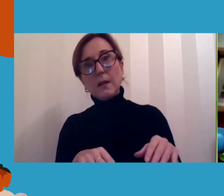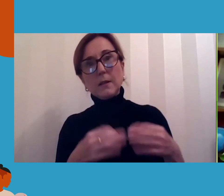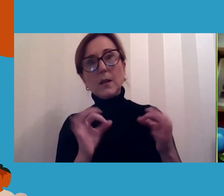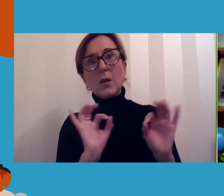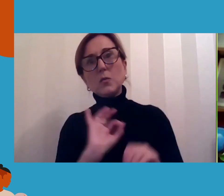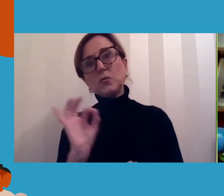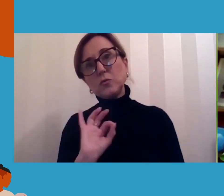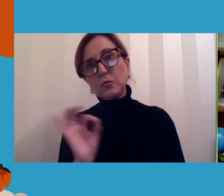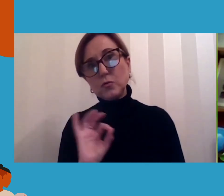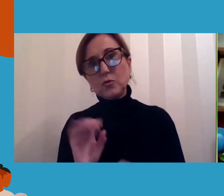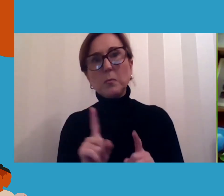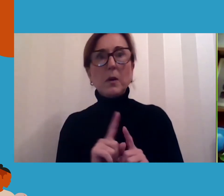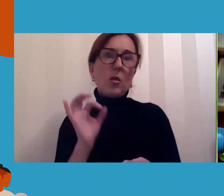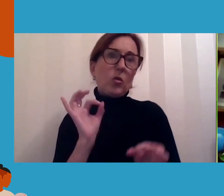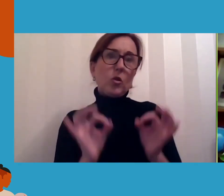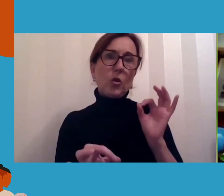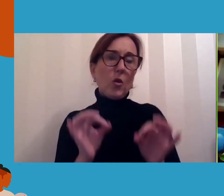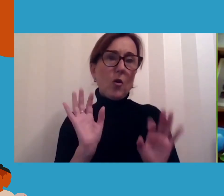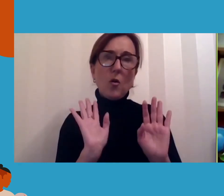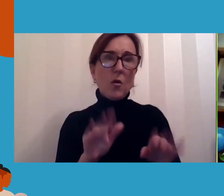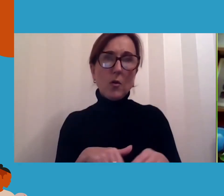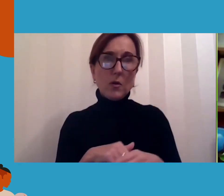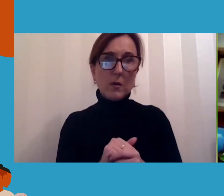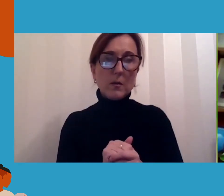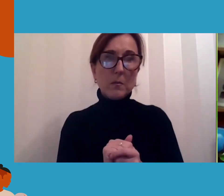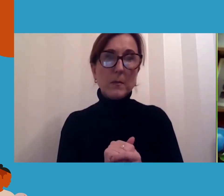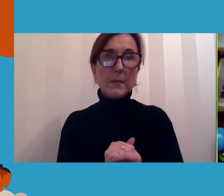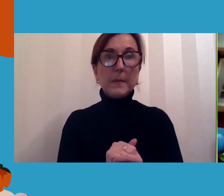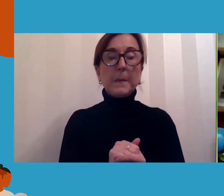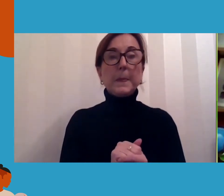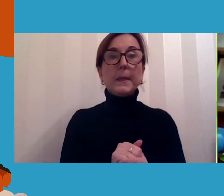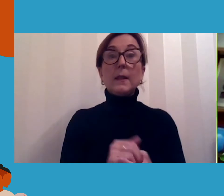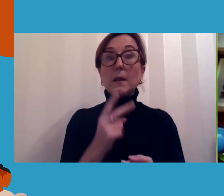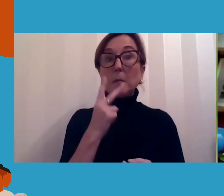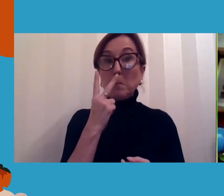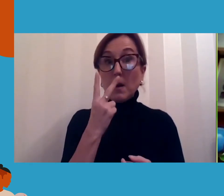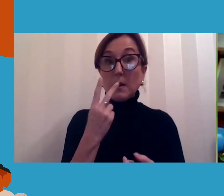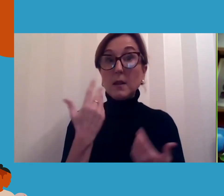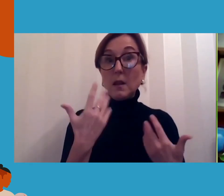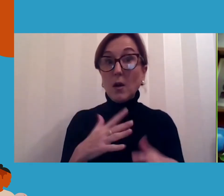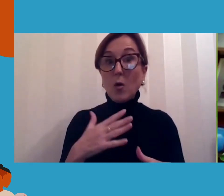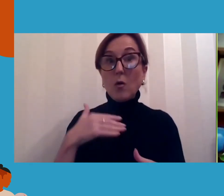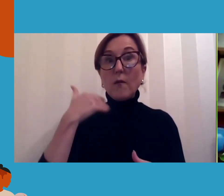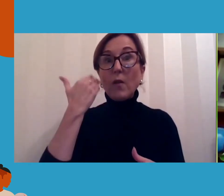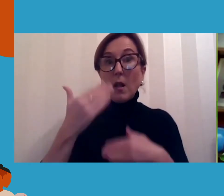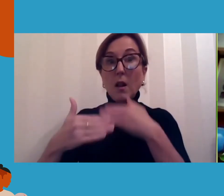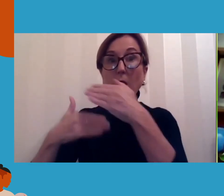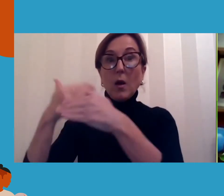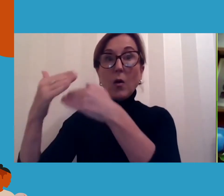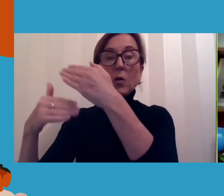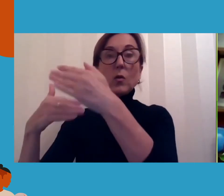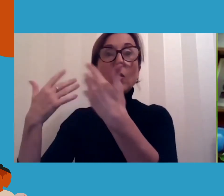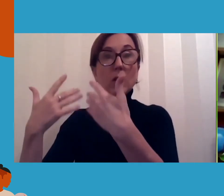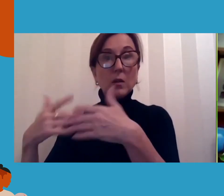popularity among politicians in the social media, and certain comments are